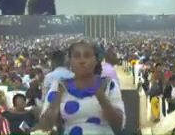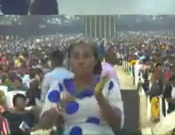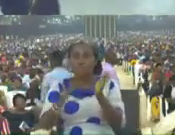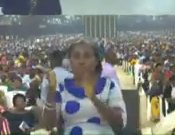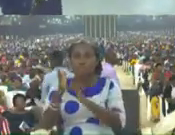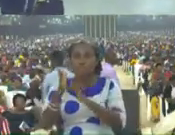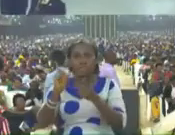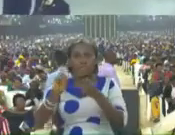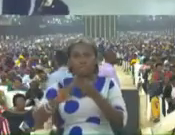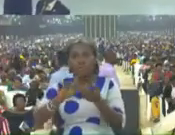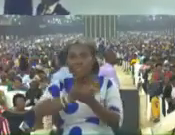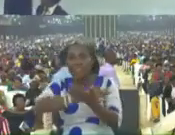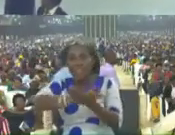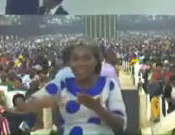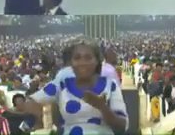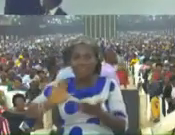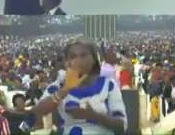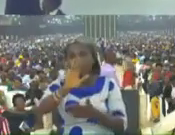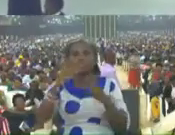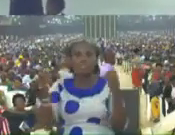Come.